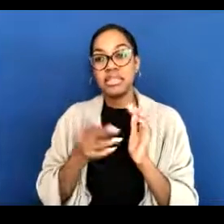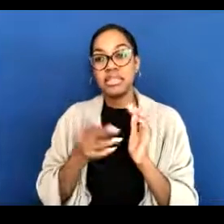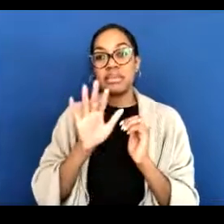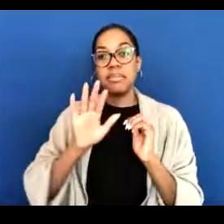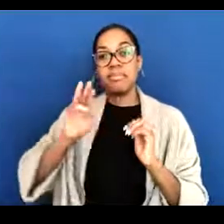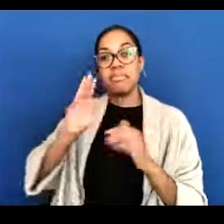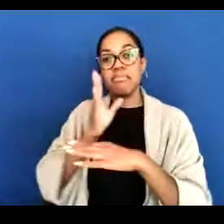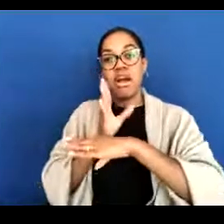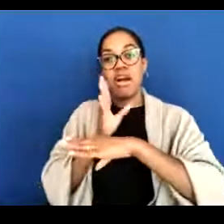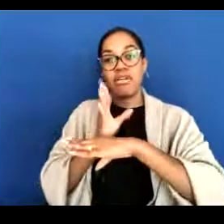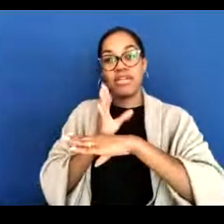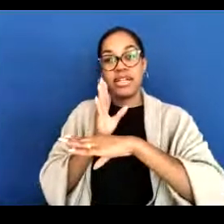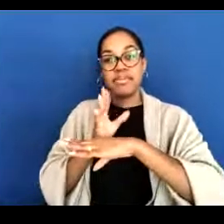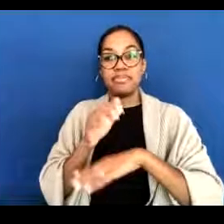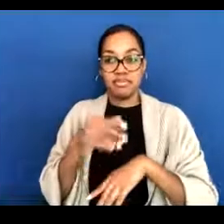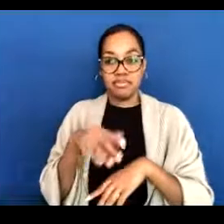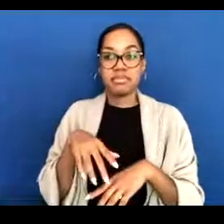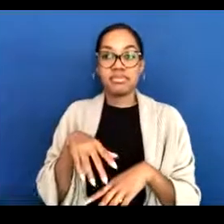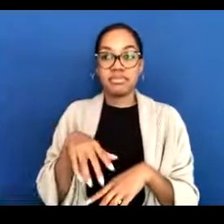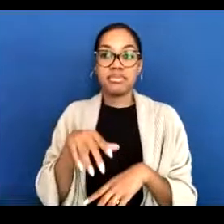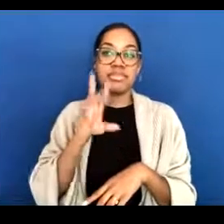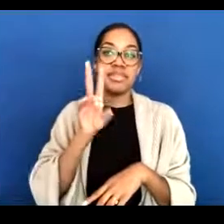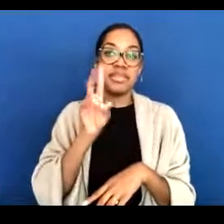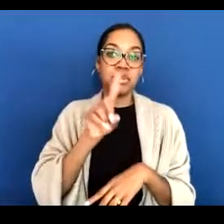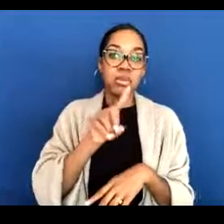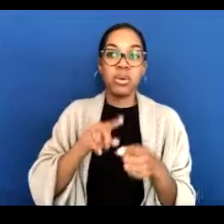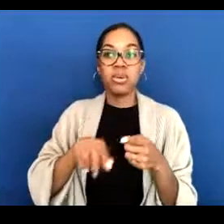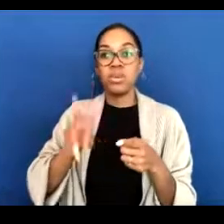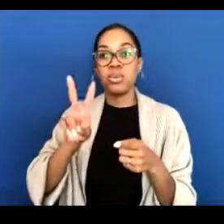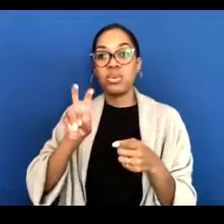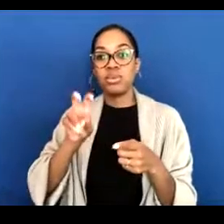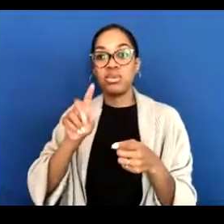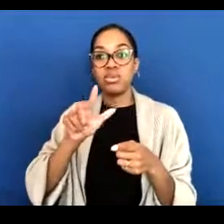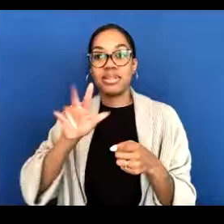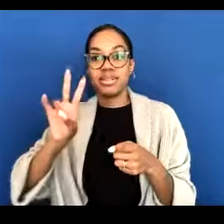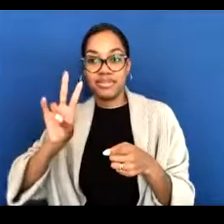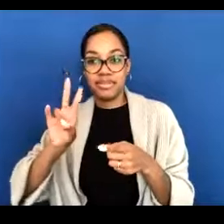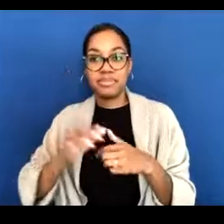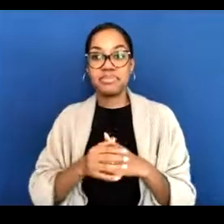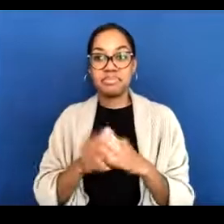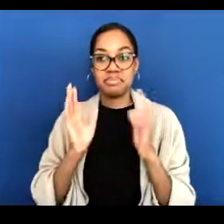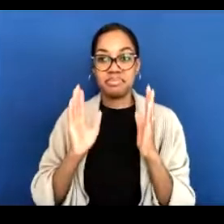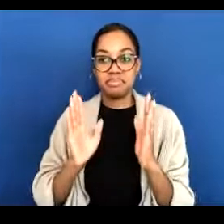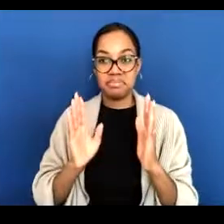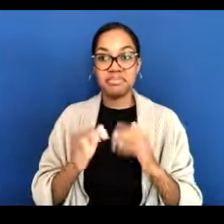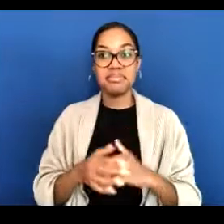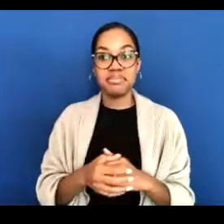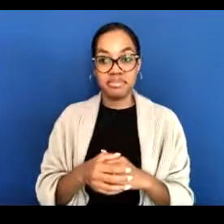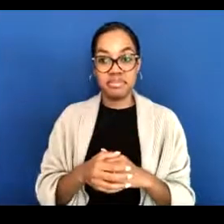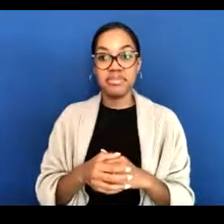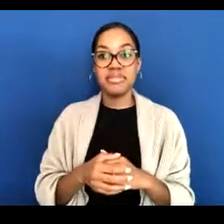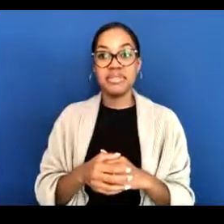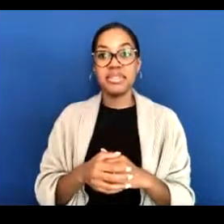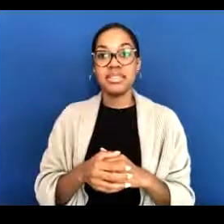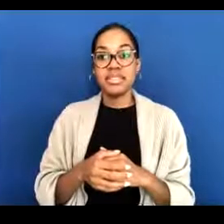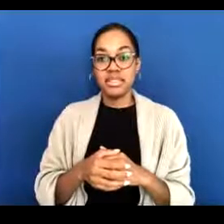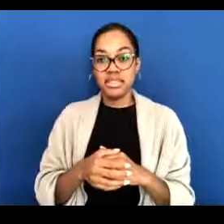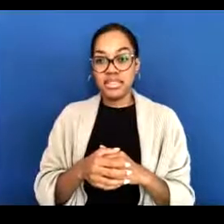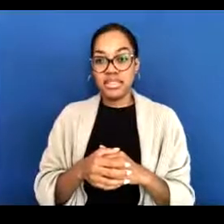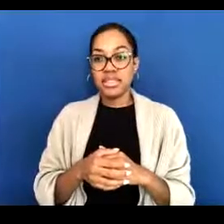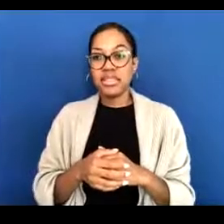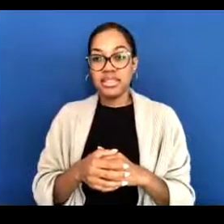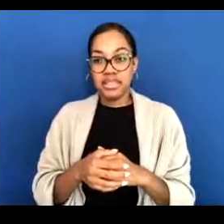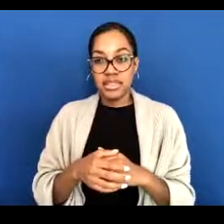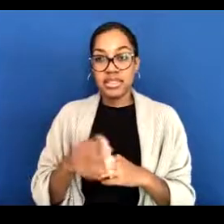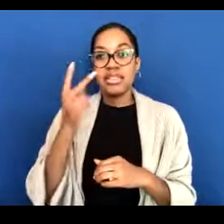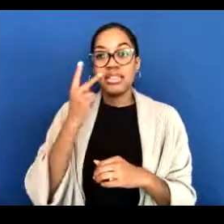multiple hundreds to even low thousands of birds migrating across this area. In this case here, that's how we were able to determine that there were